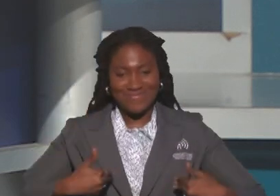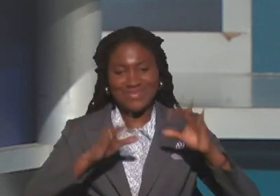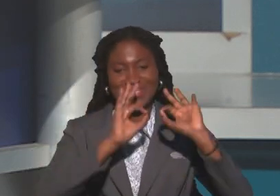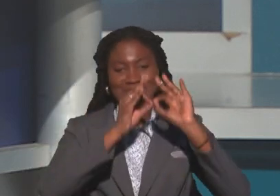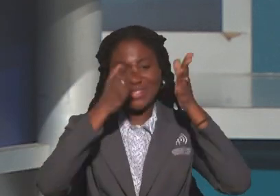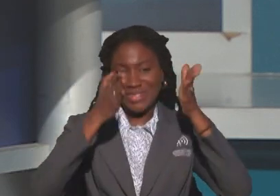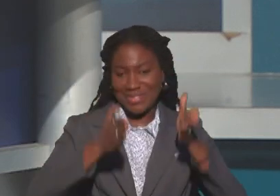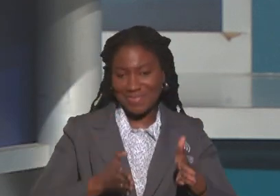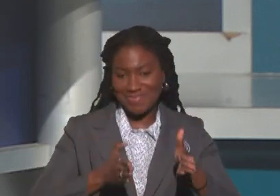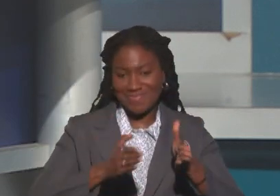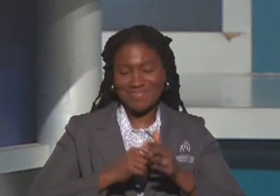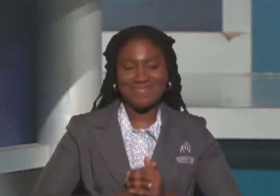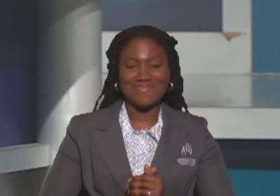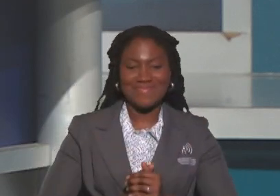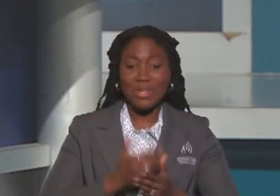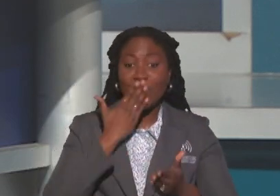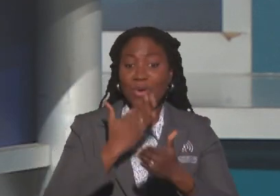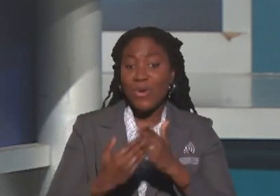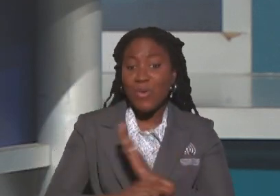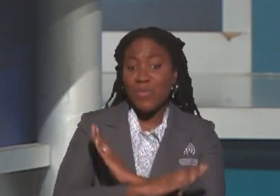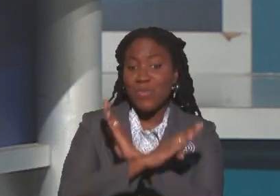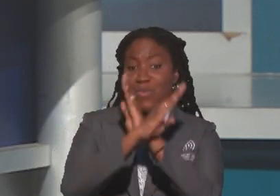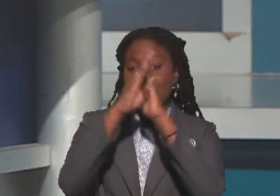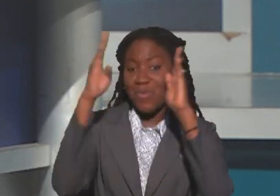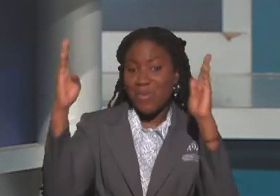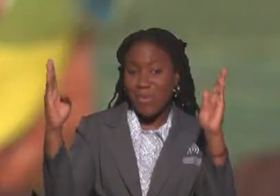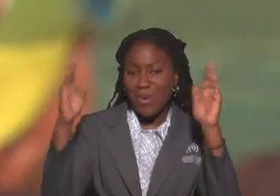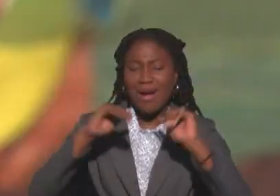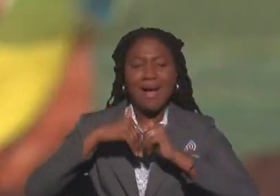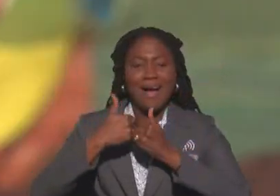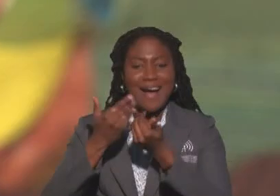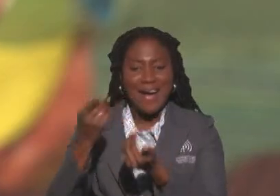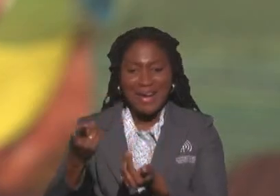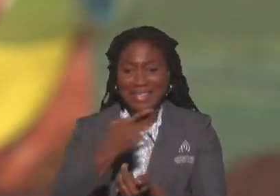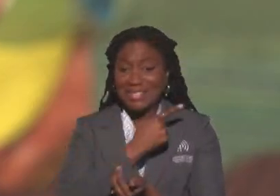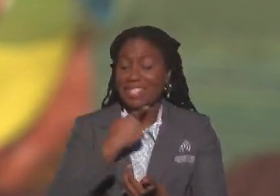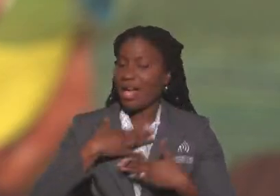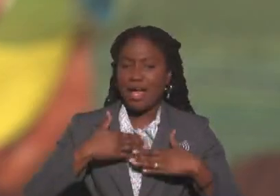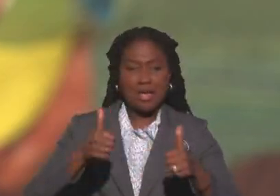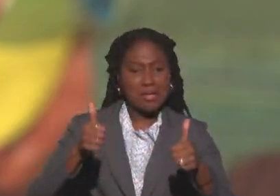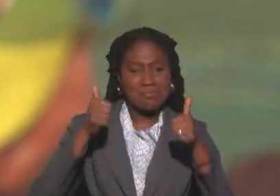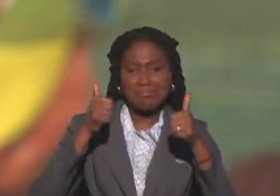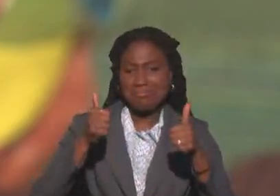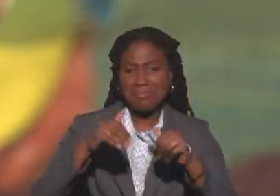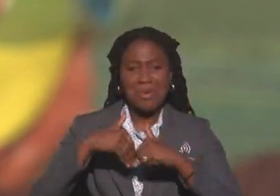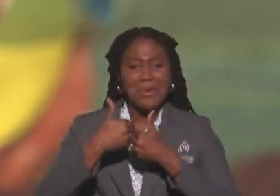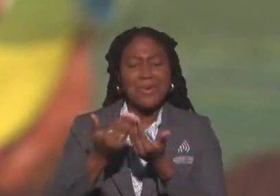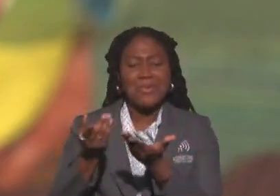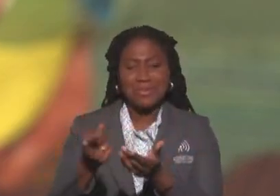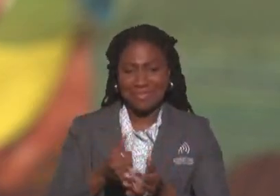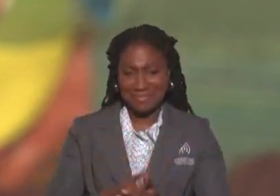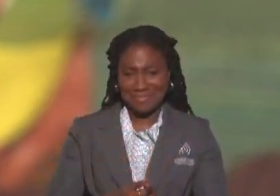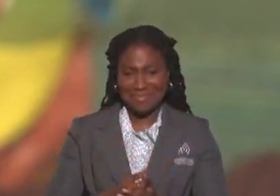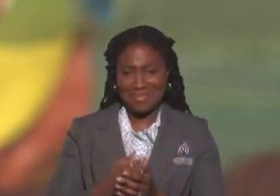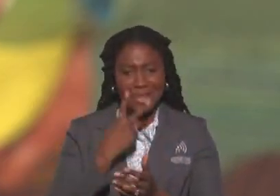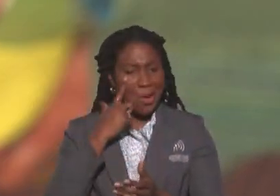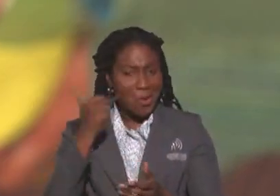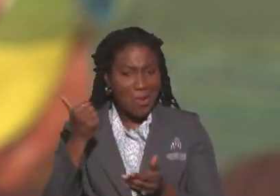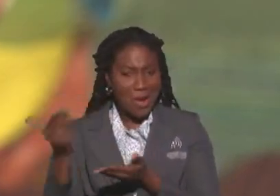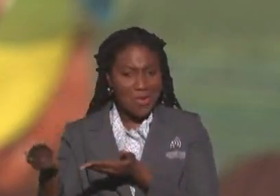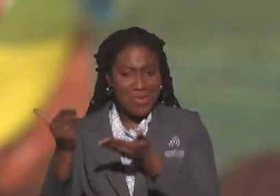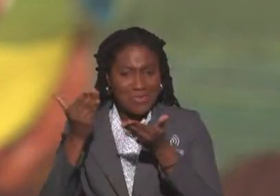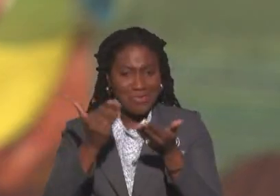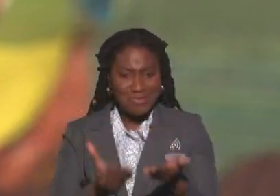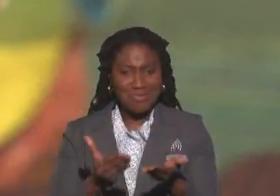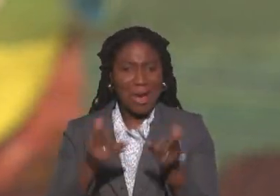bottom of your screen. Good morning, Melvina. How are you? Good morning. I'm very good. How are you? I am well, and it seems that you've brought along